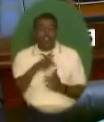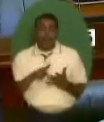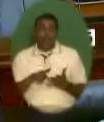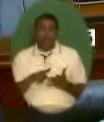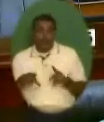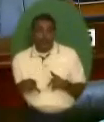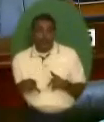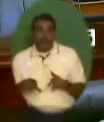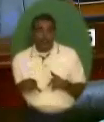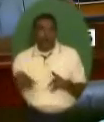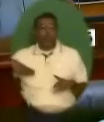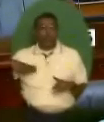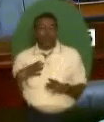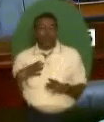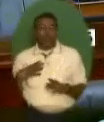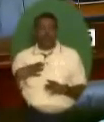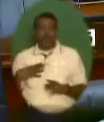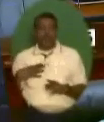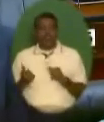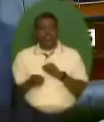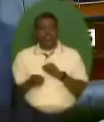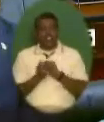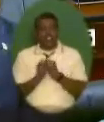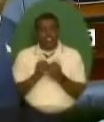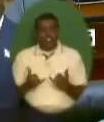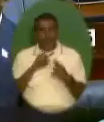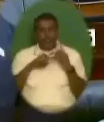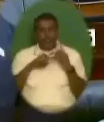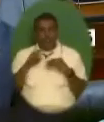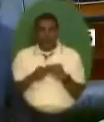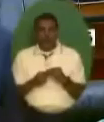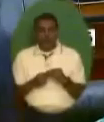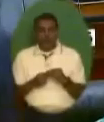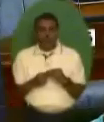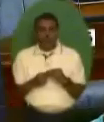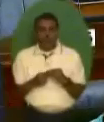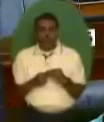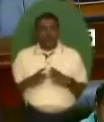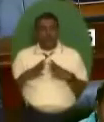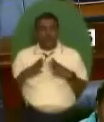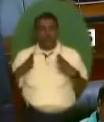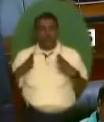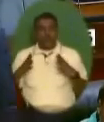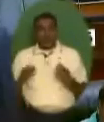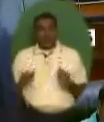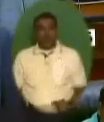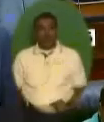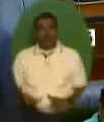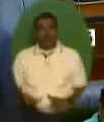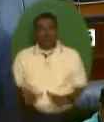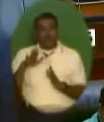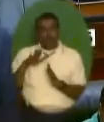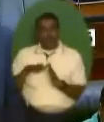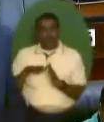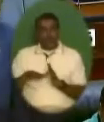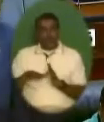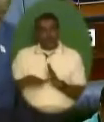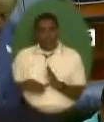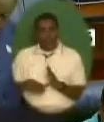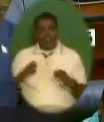Mr. Speaker, I want to turn to the area of greatest concern, and that is the decline of